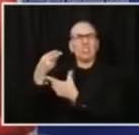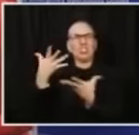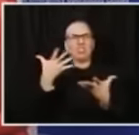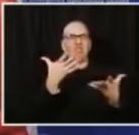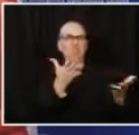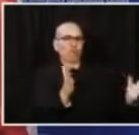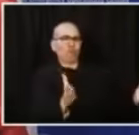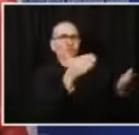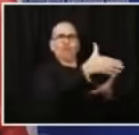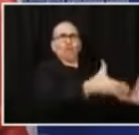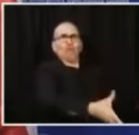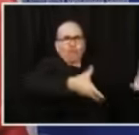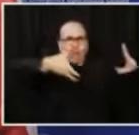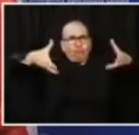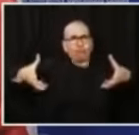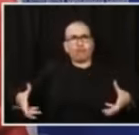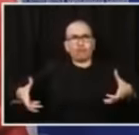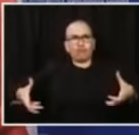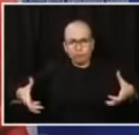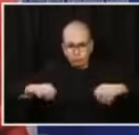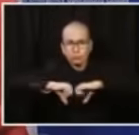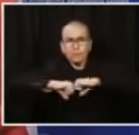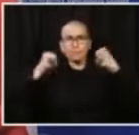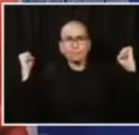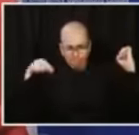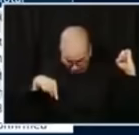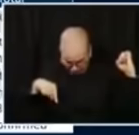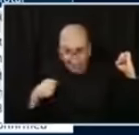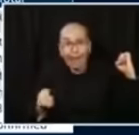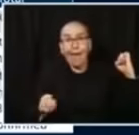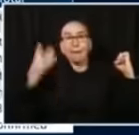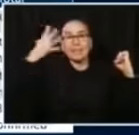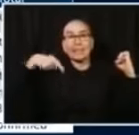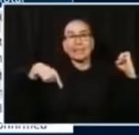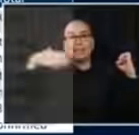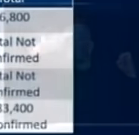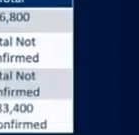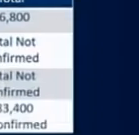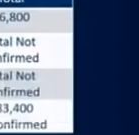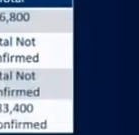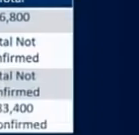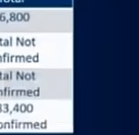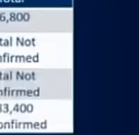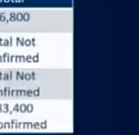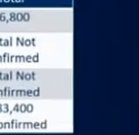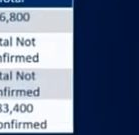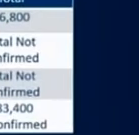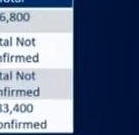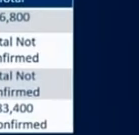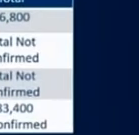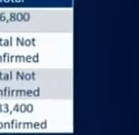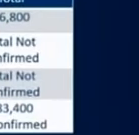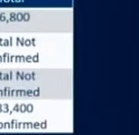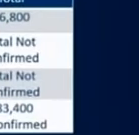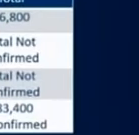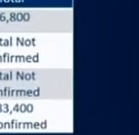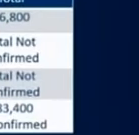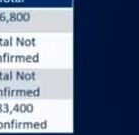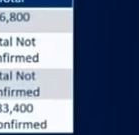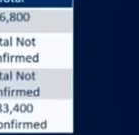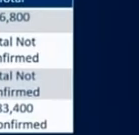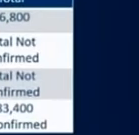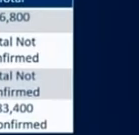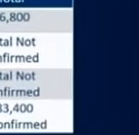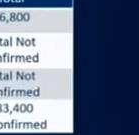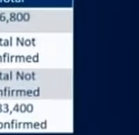just projections. And as the commissioner and governor said, these have changed over the last 3 days, and so we've had to continue to make